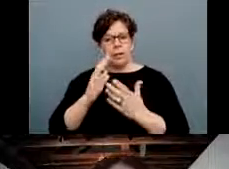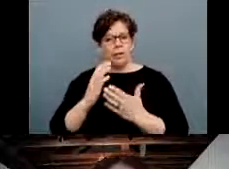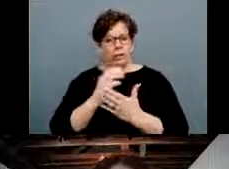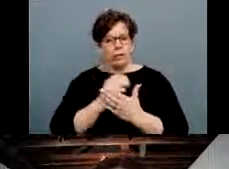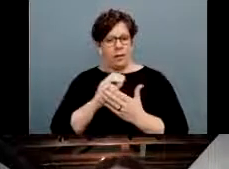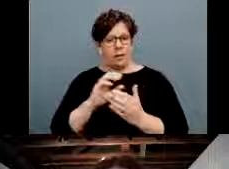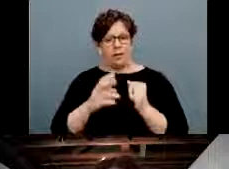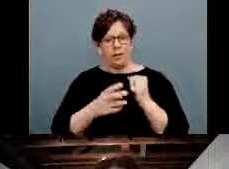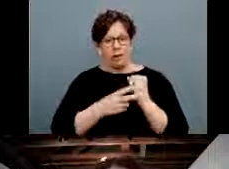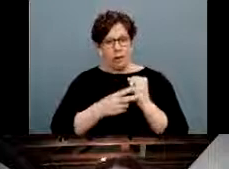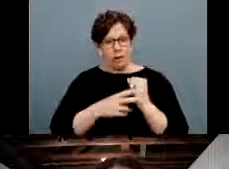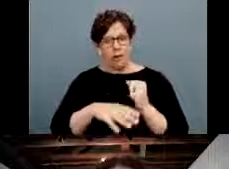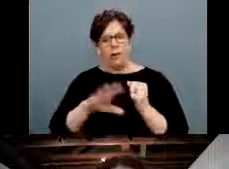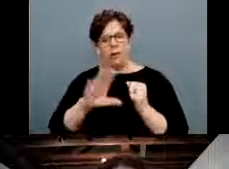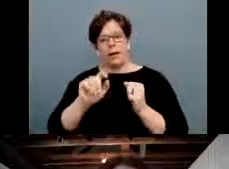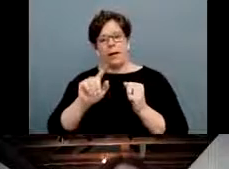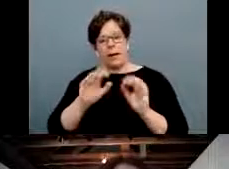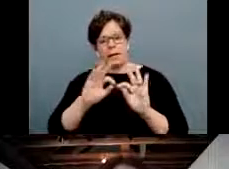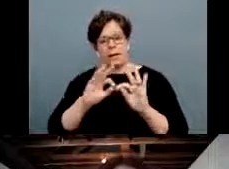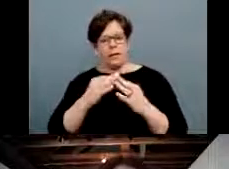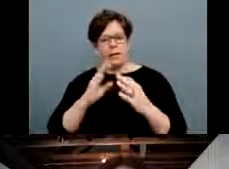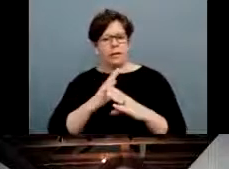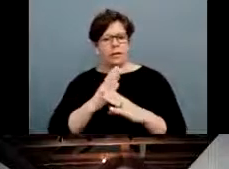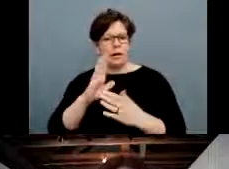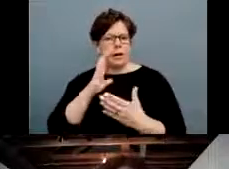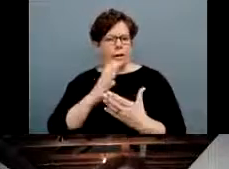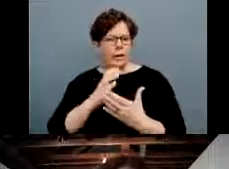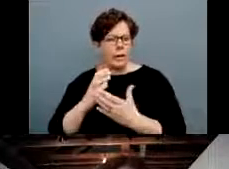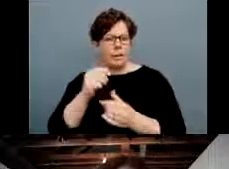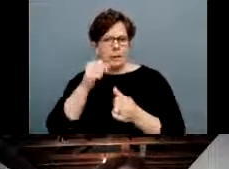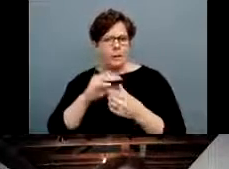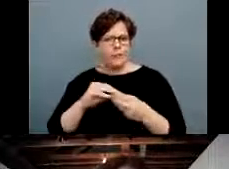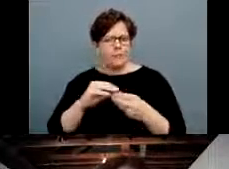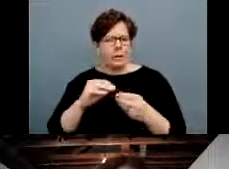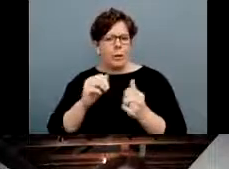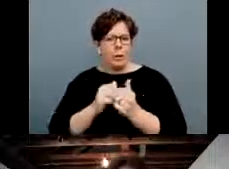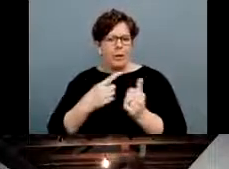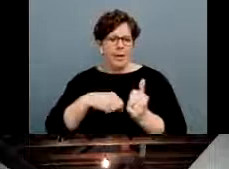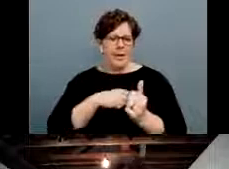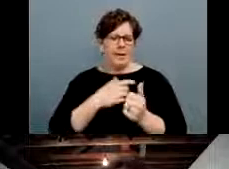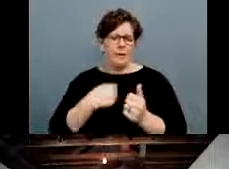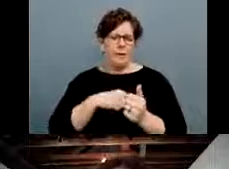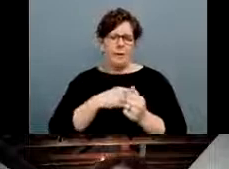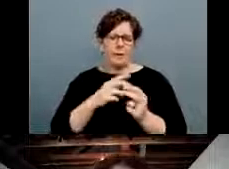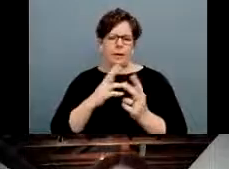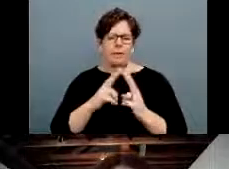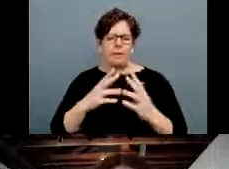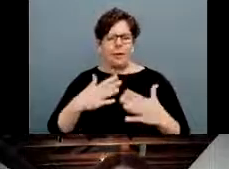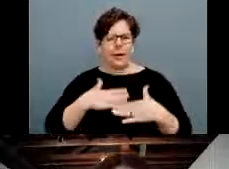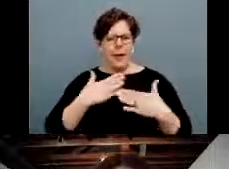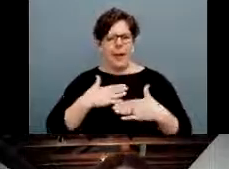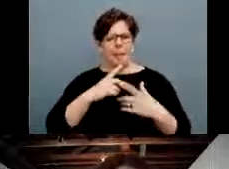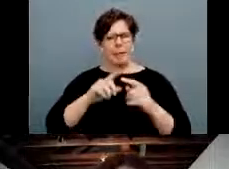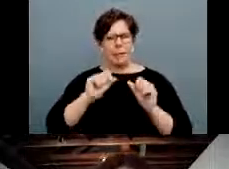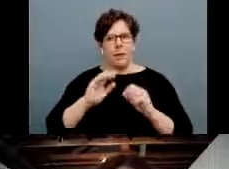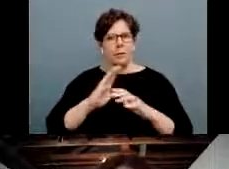of course the Castle family for sharing their images and recollections with us. We are so happy to have been able to share